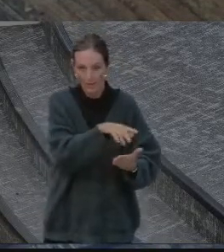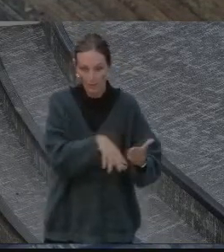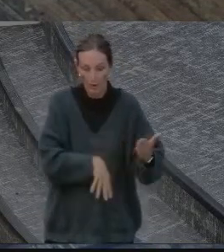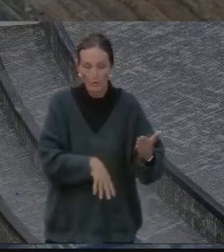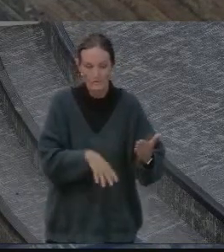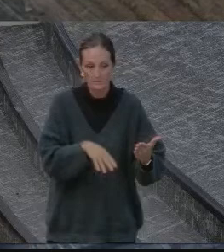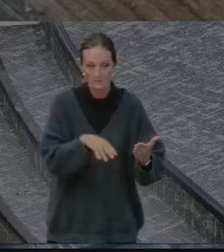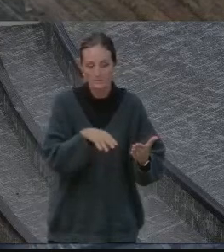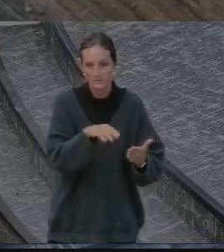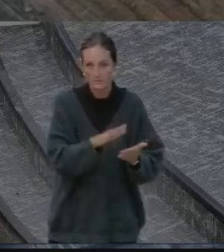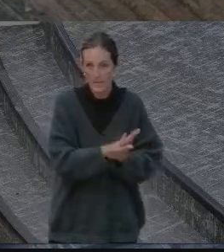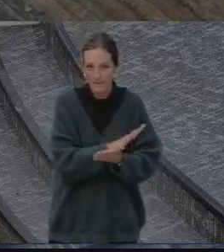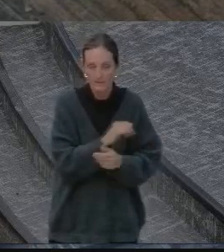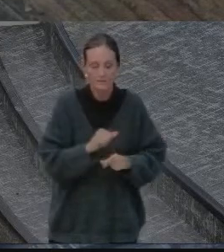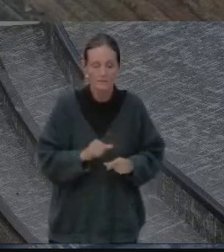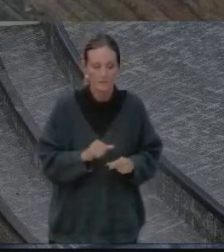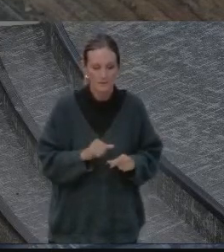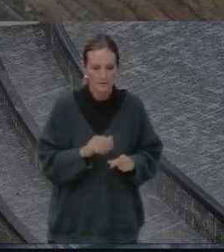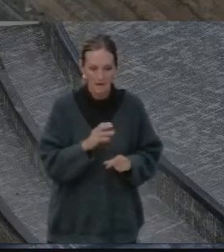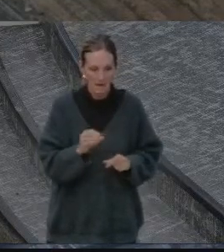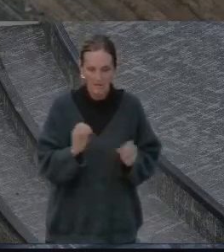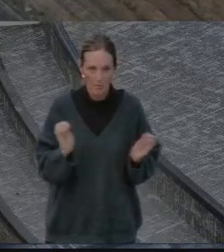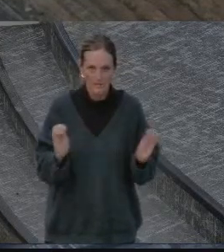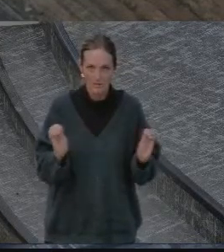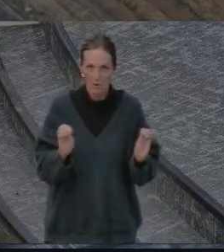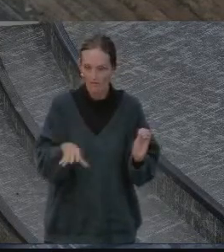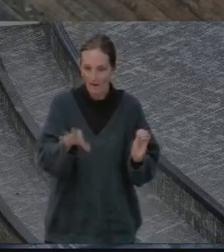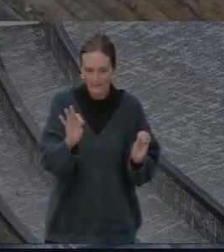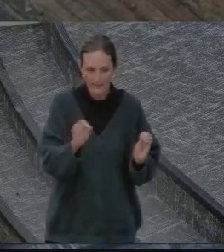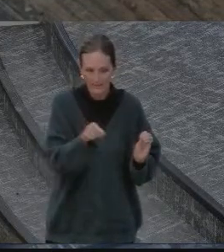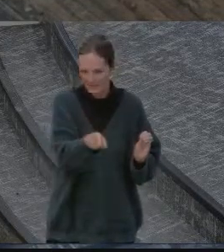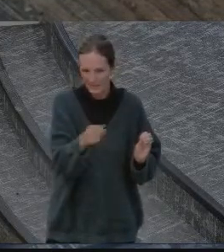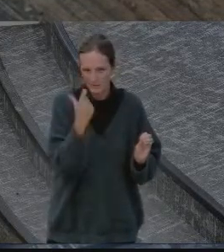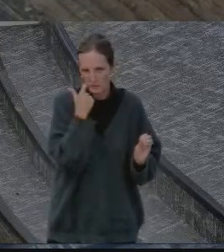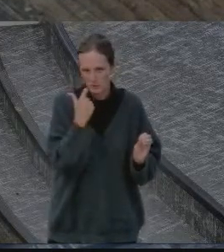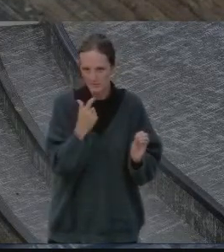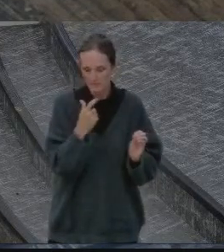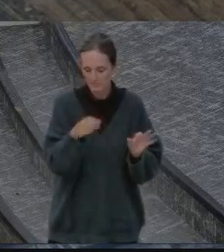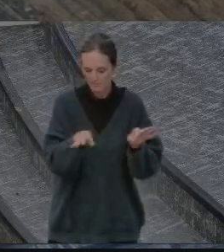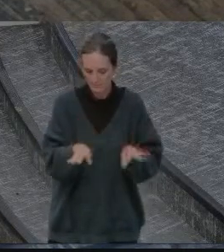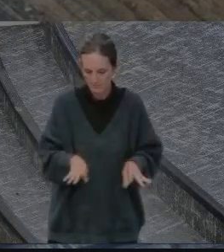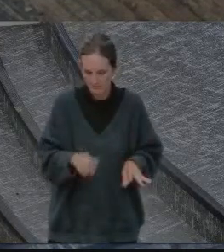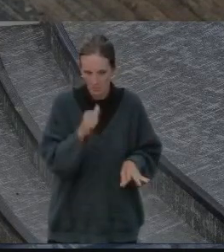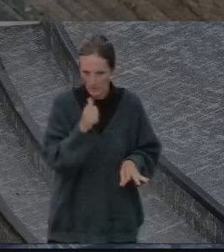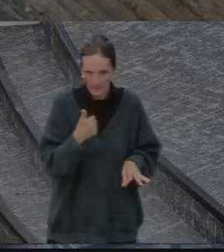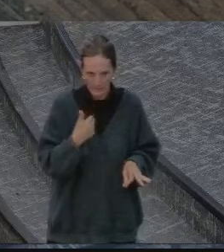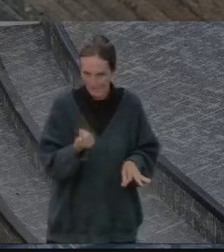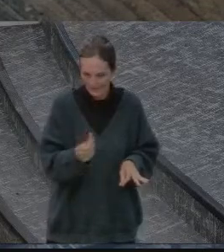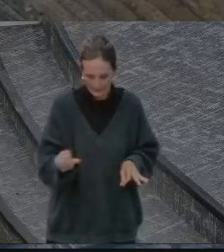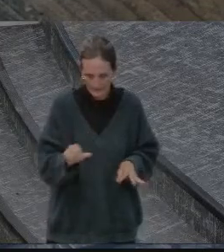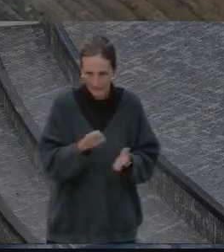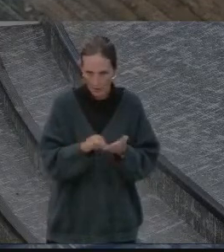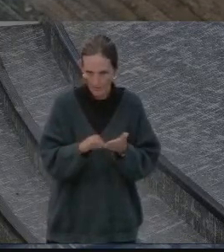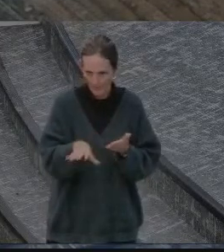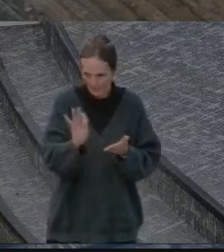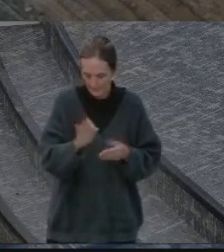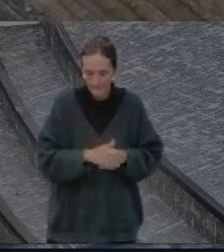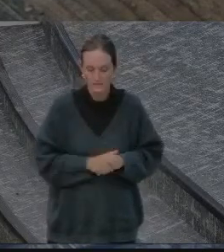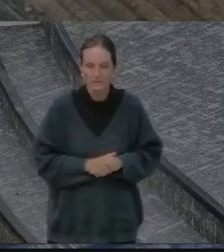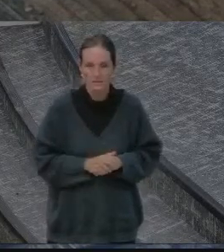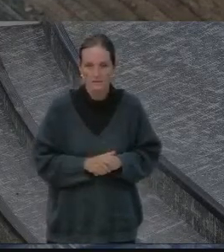as Caleb mentioned, there were no audit findings. And that's another criteria. You can't have any audit findings. There were